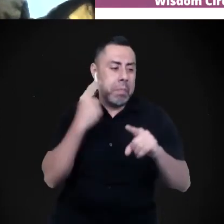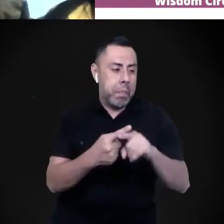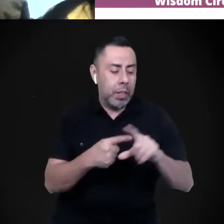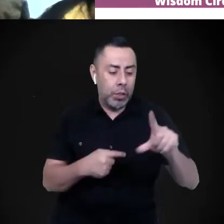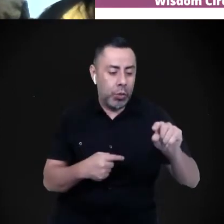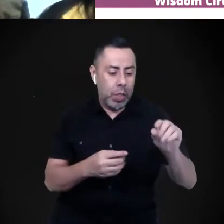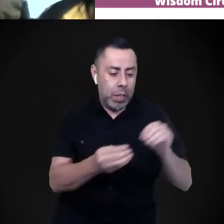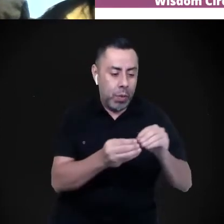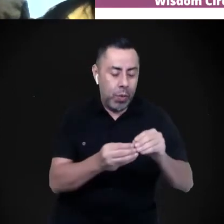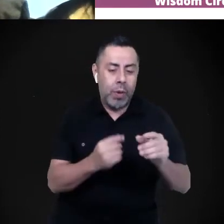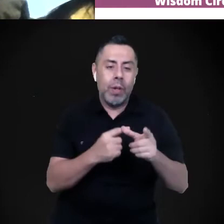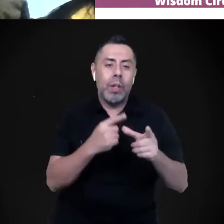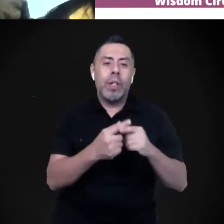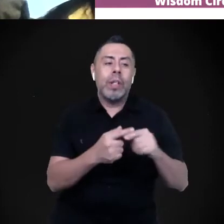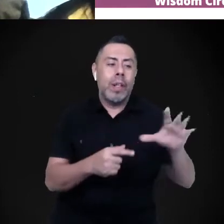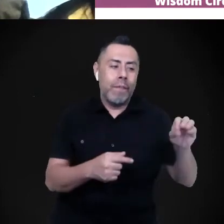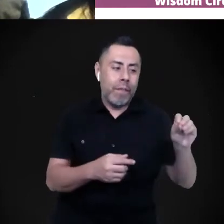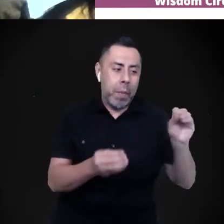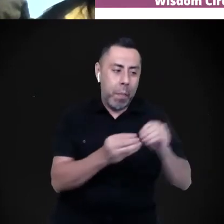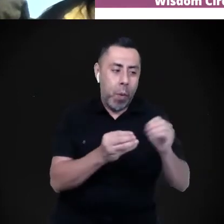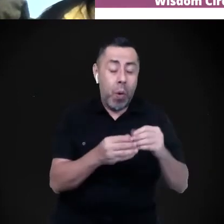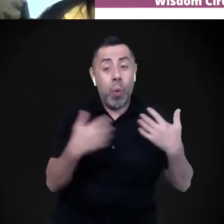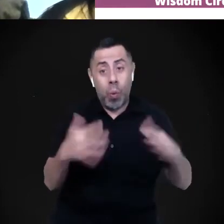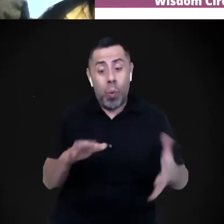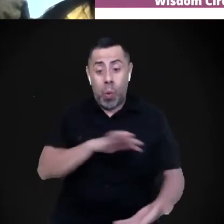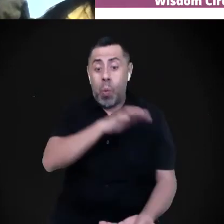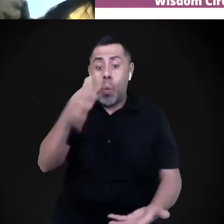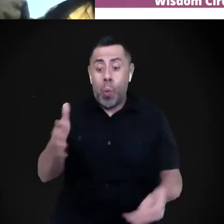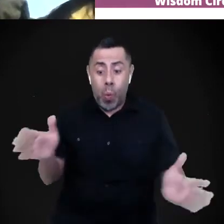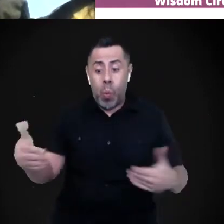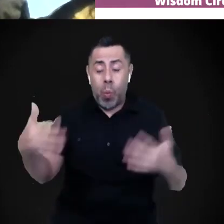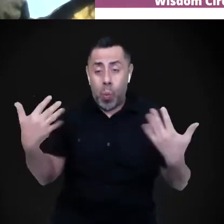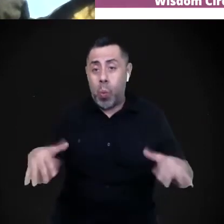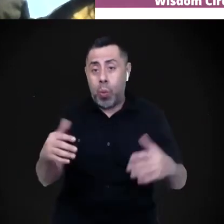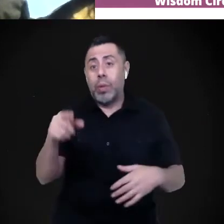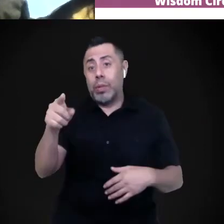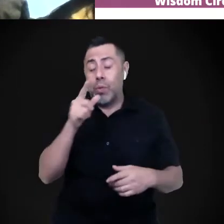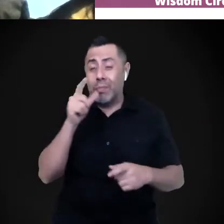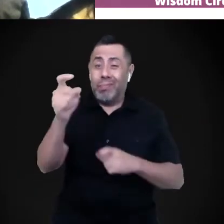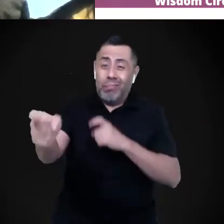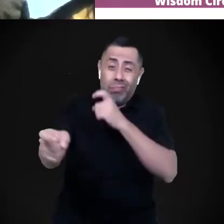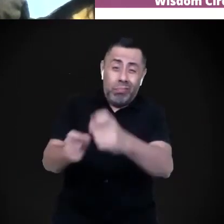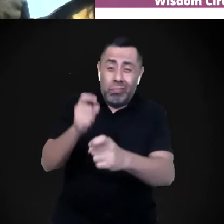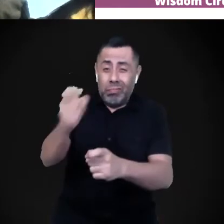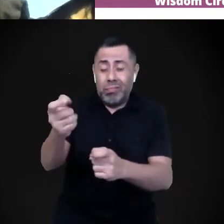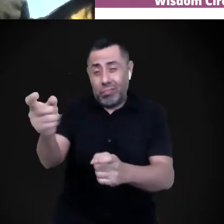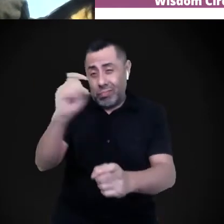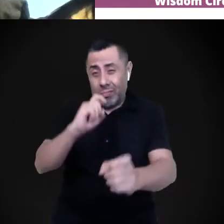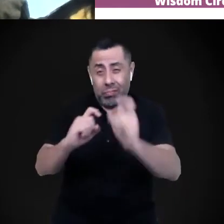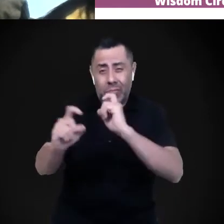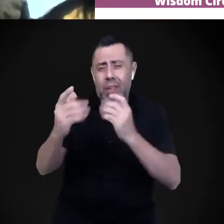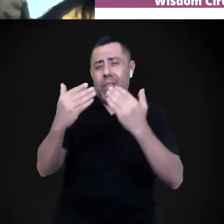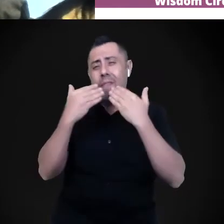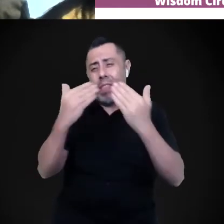So thanks all you donors out there on social media, our world family. We want to call you family